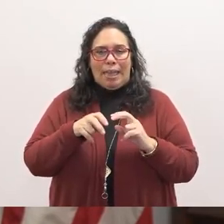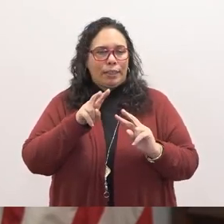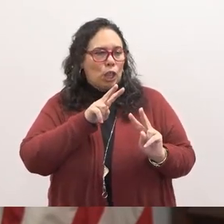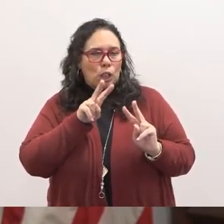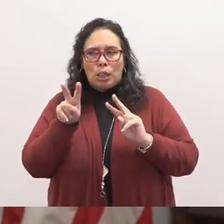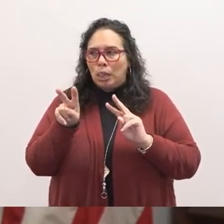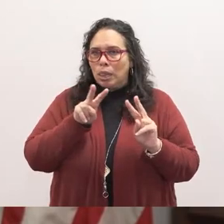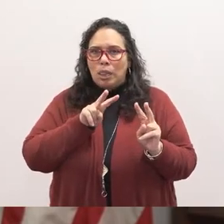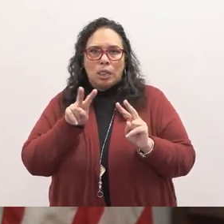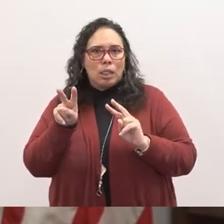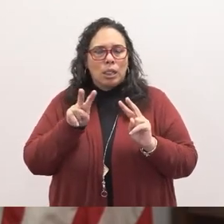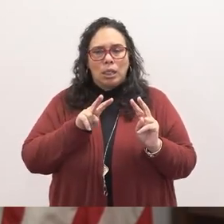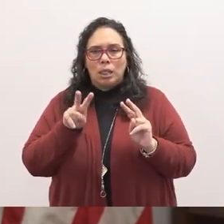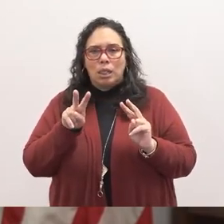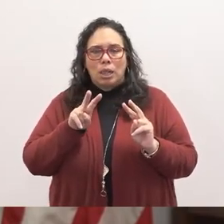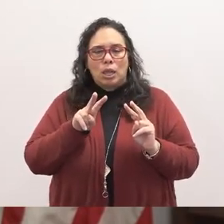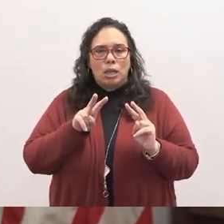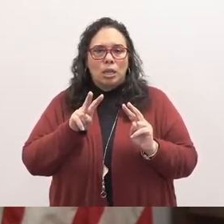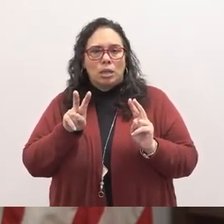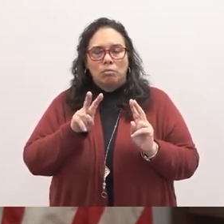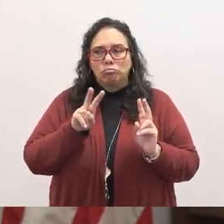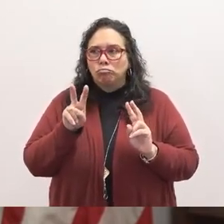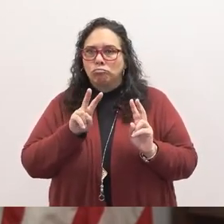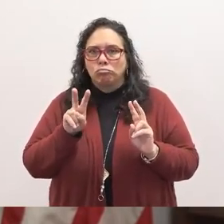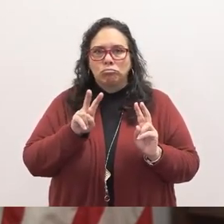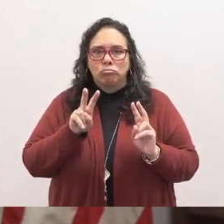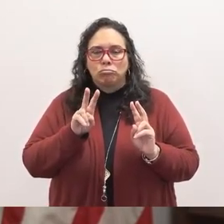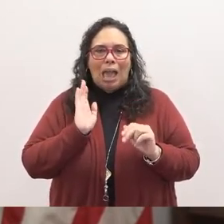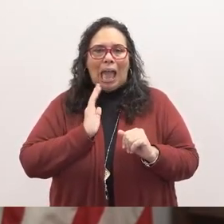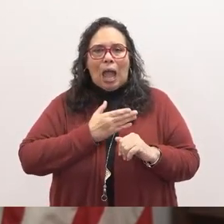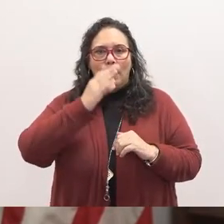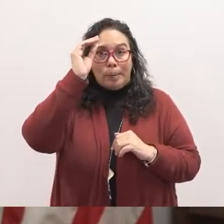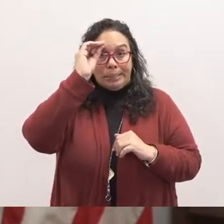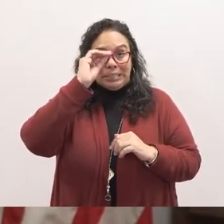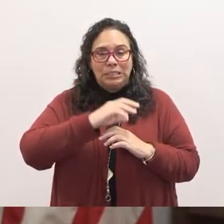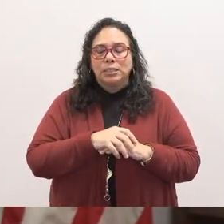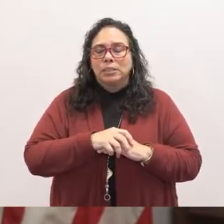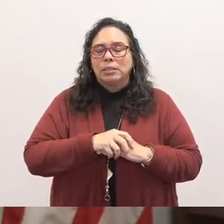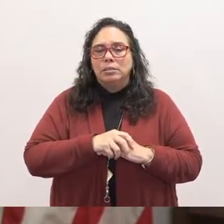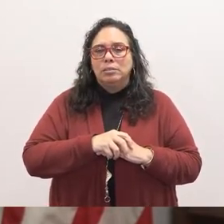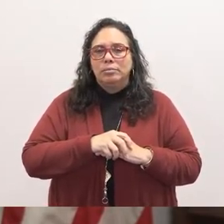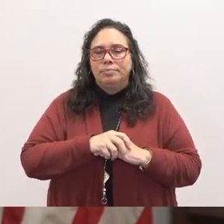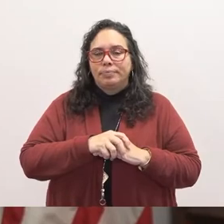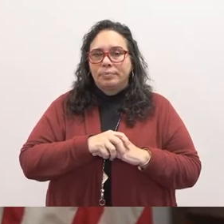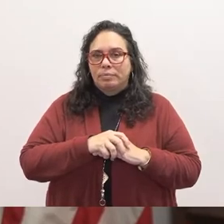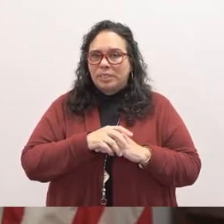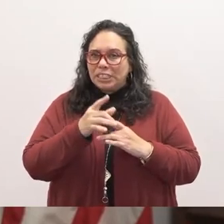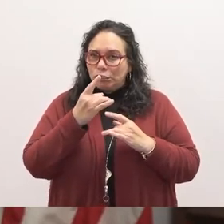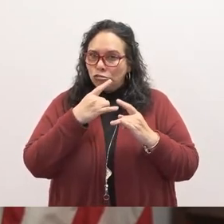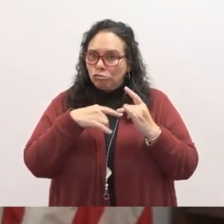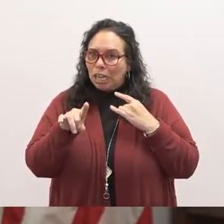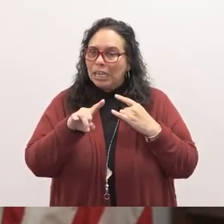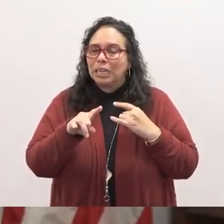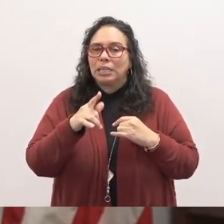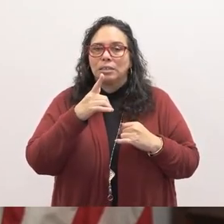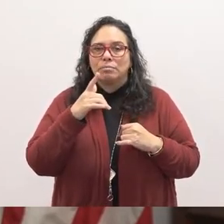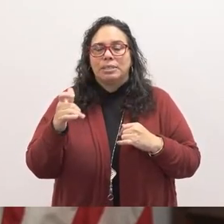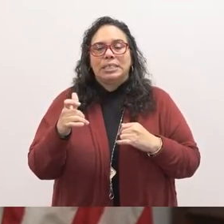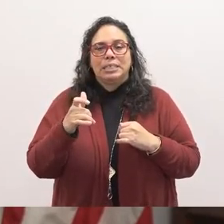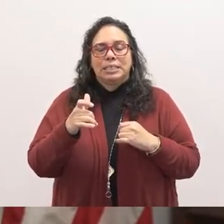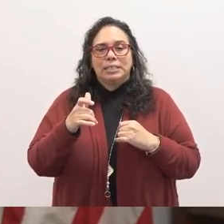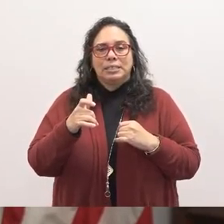we're at on that particular issue. Where, you know, what are our opinions? It's a tricky field, right? Because